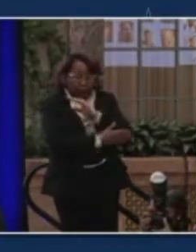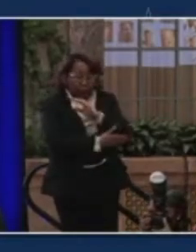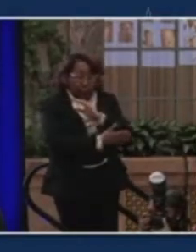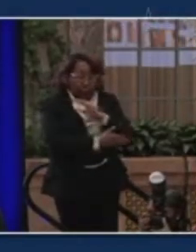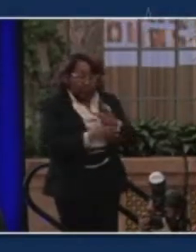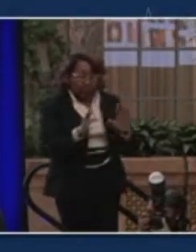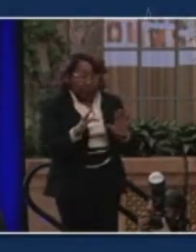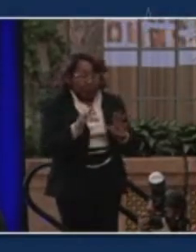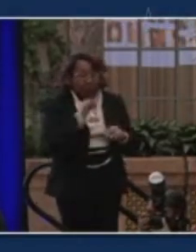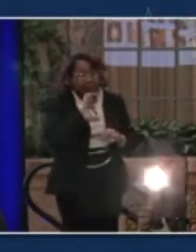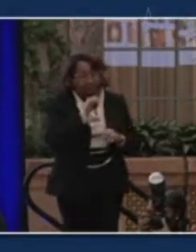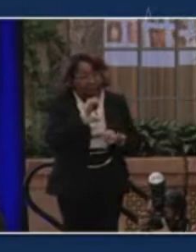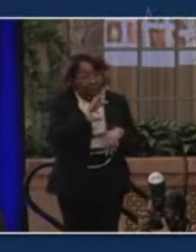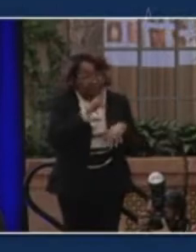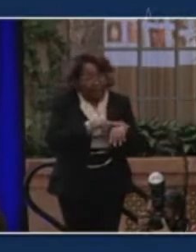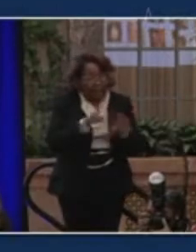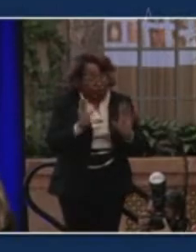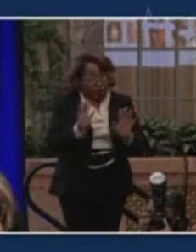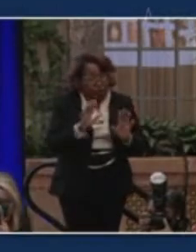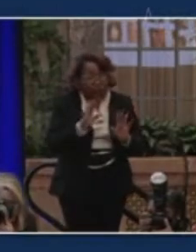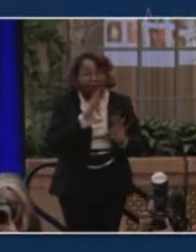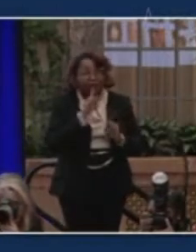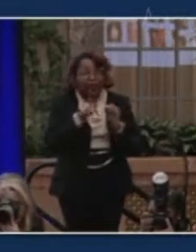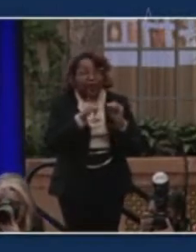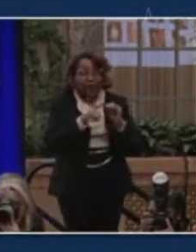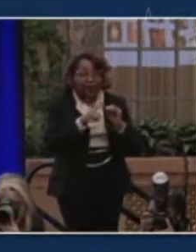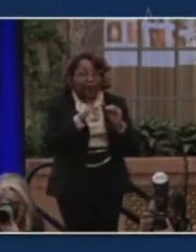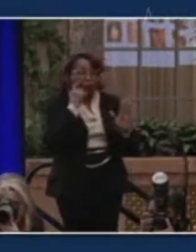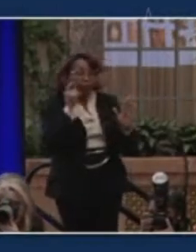now, I'm talking about the commemorative birthday.